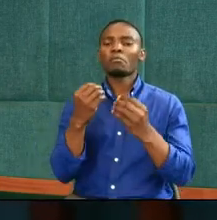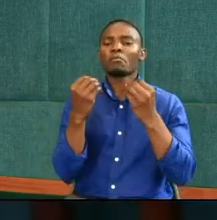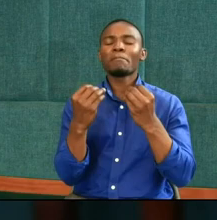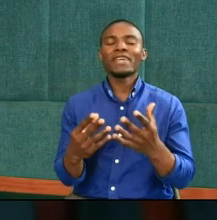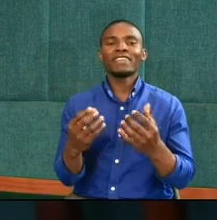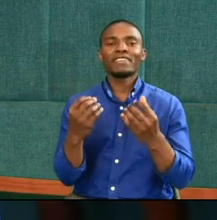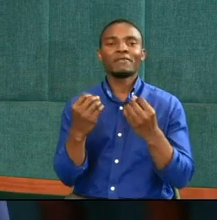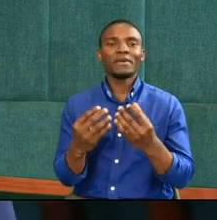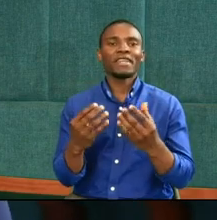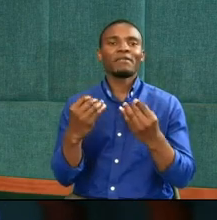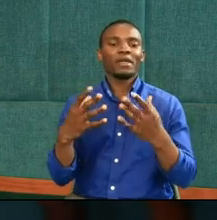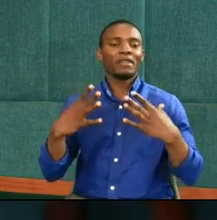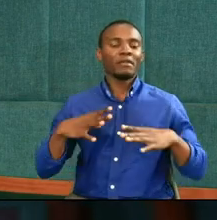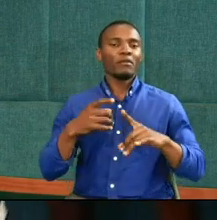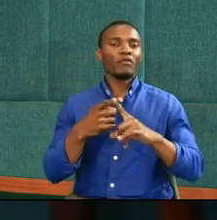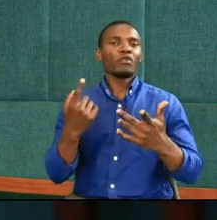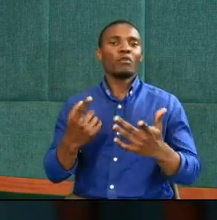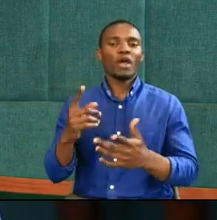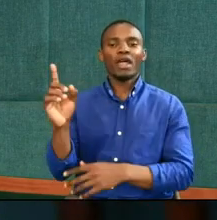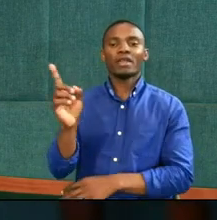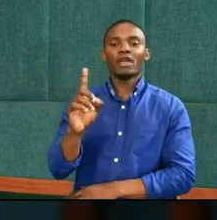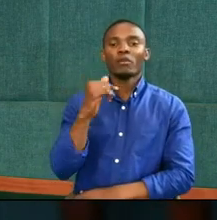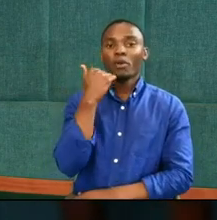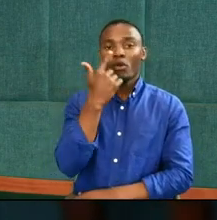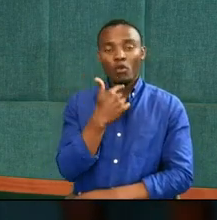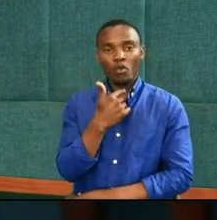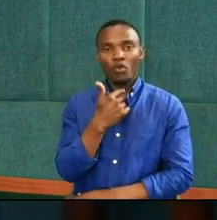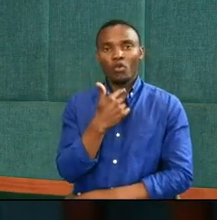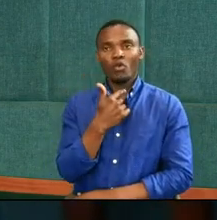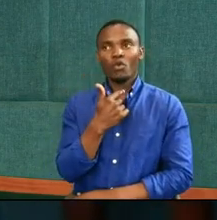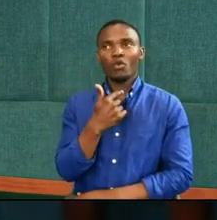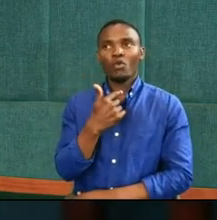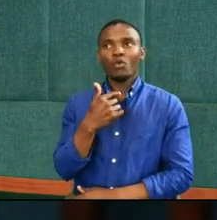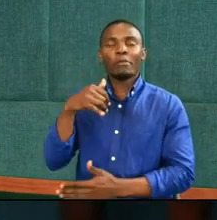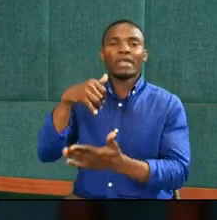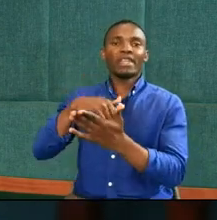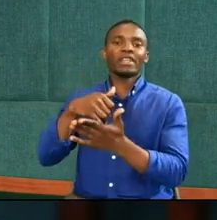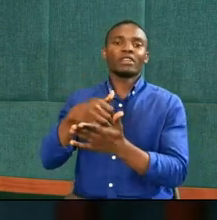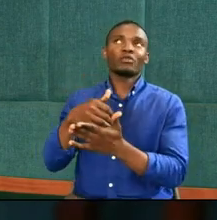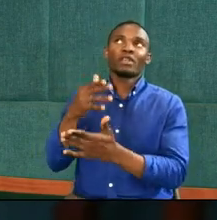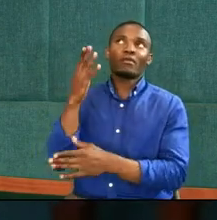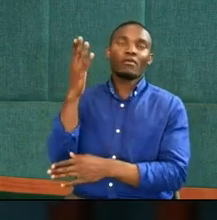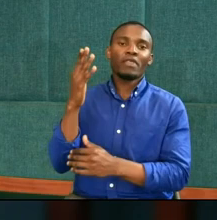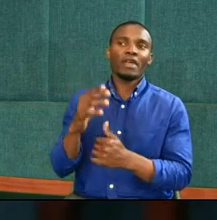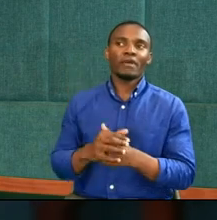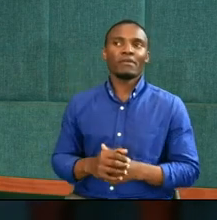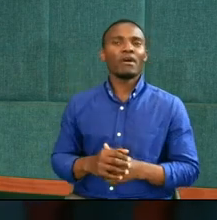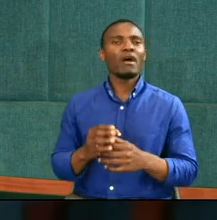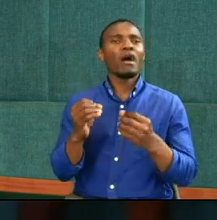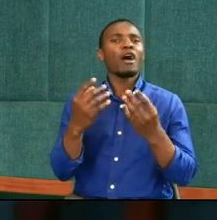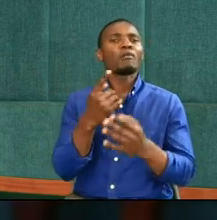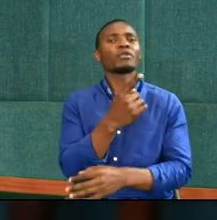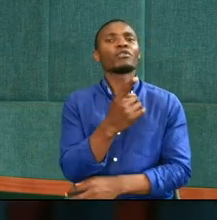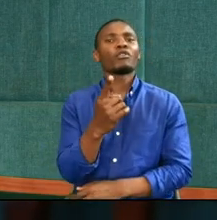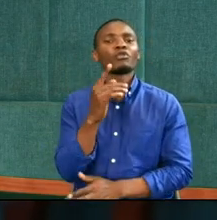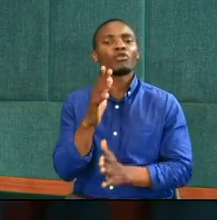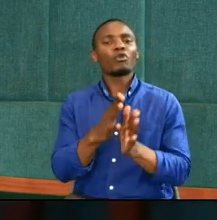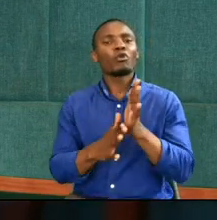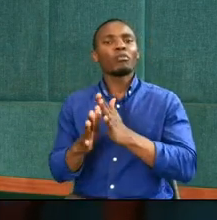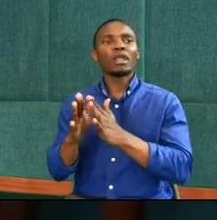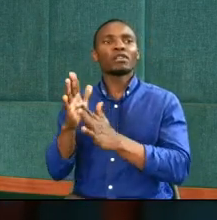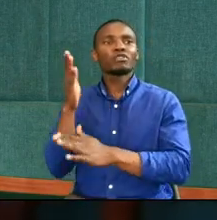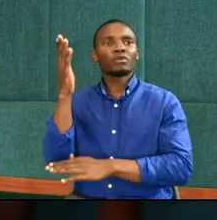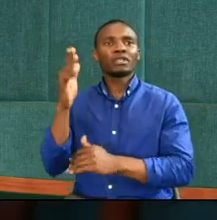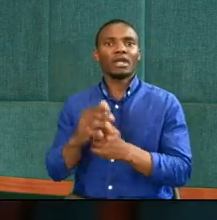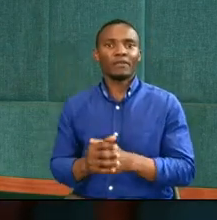millions of people from Nairobi who will be in the number. How many of you plan by God's grace to be